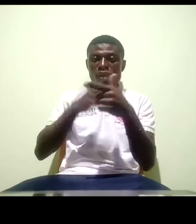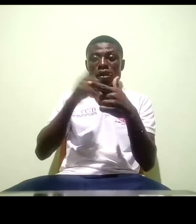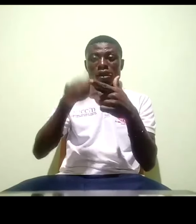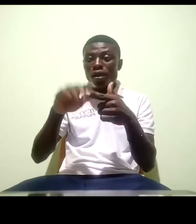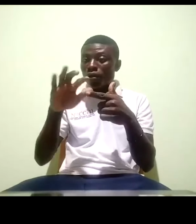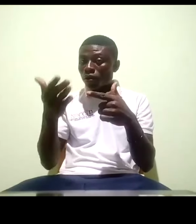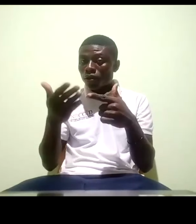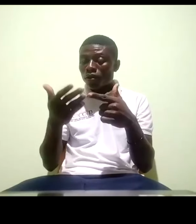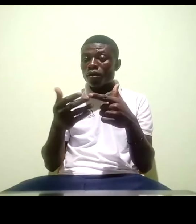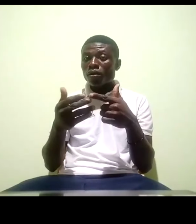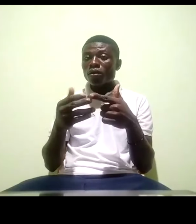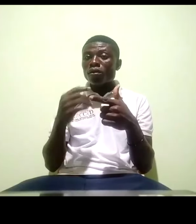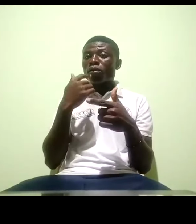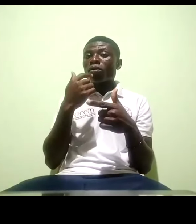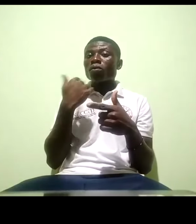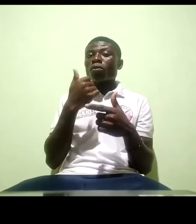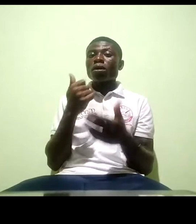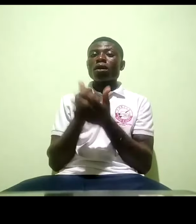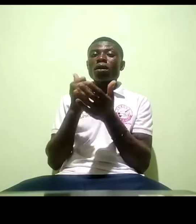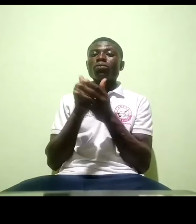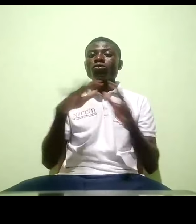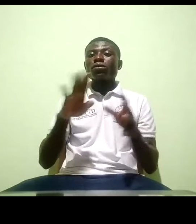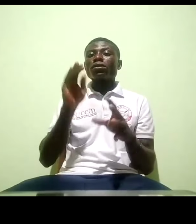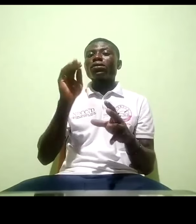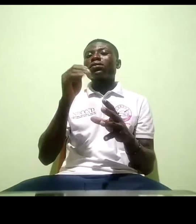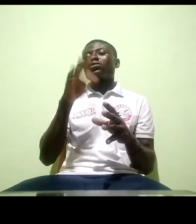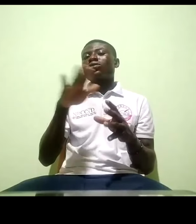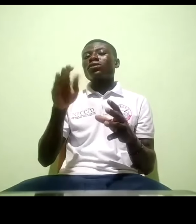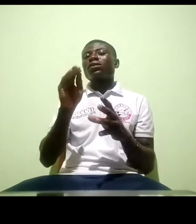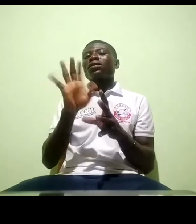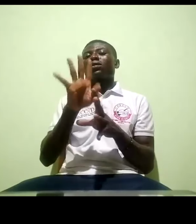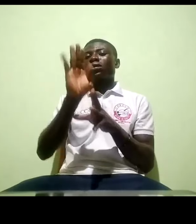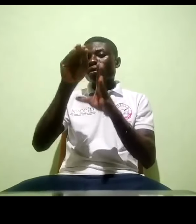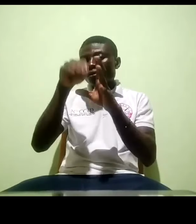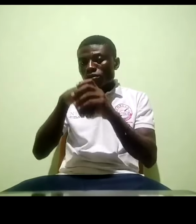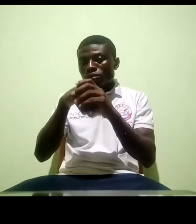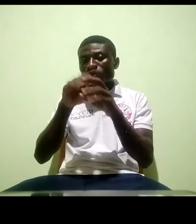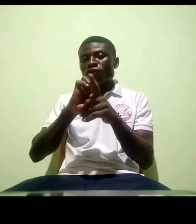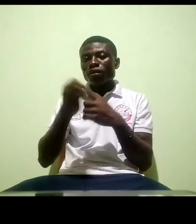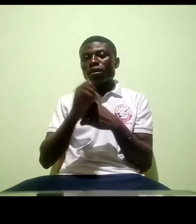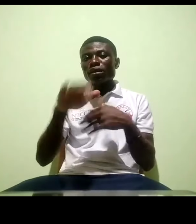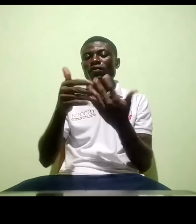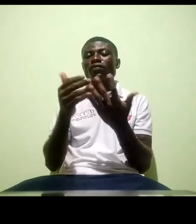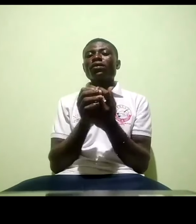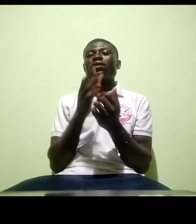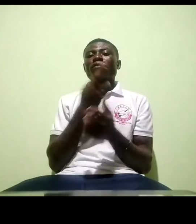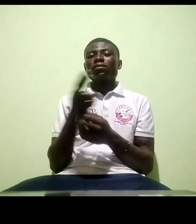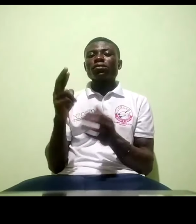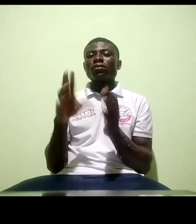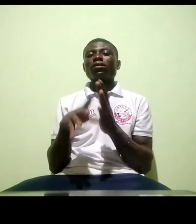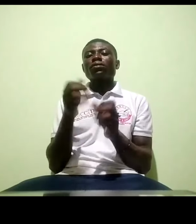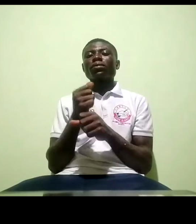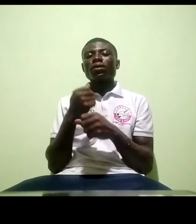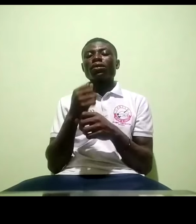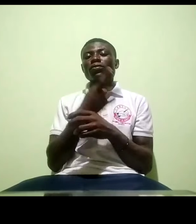to help the children in the inclusive environment by providing the resources, training, and creating resource